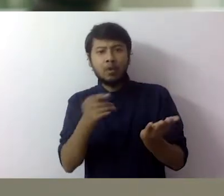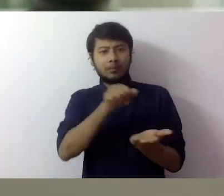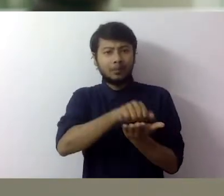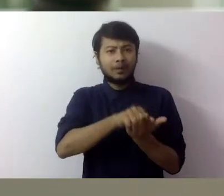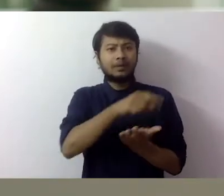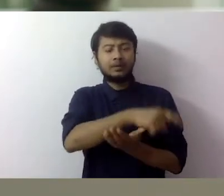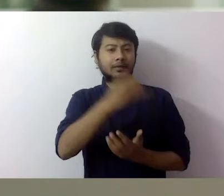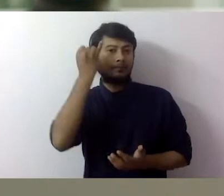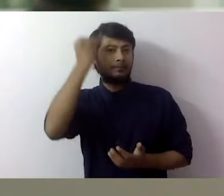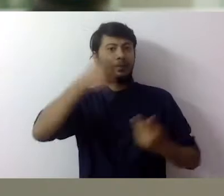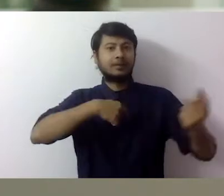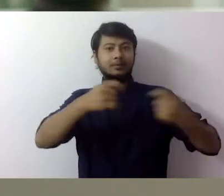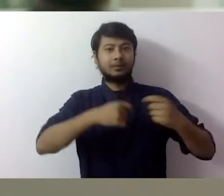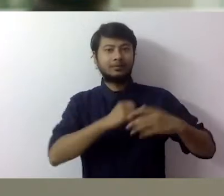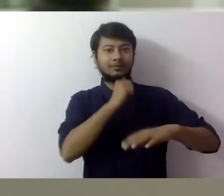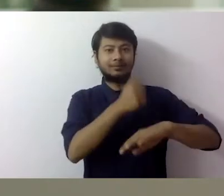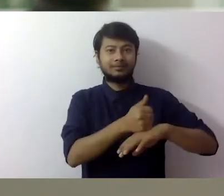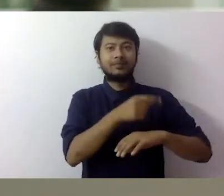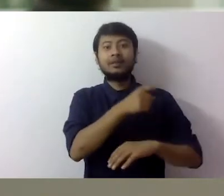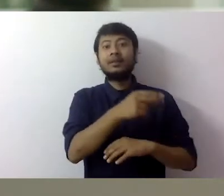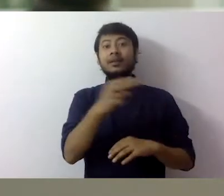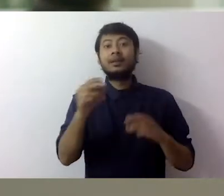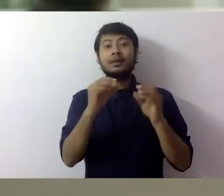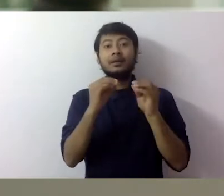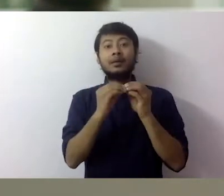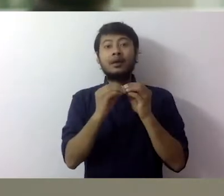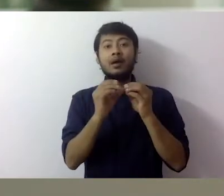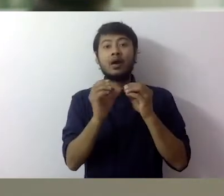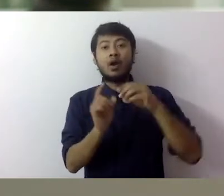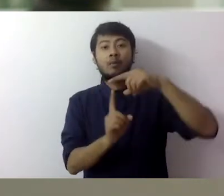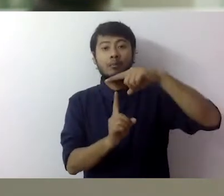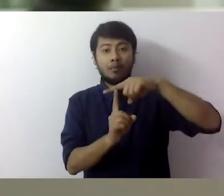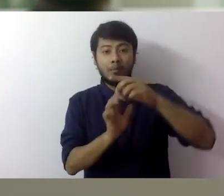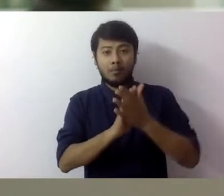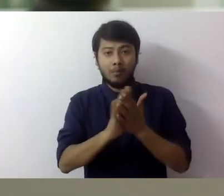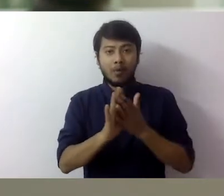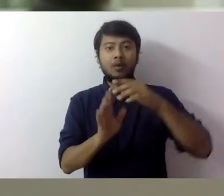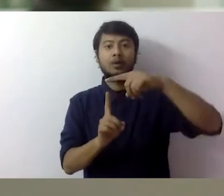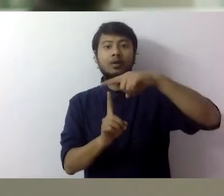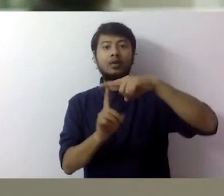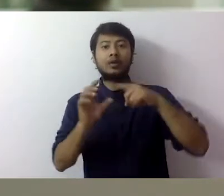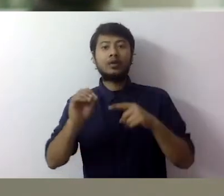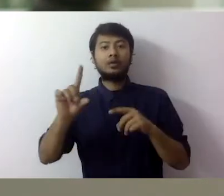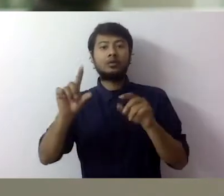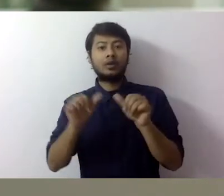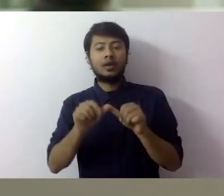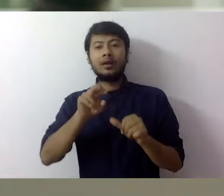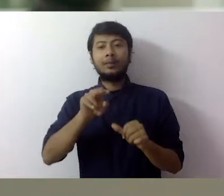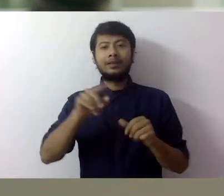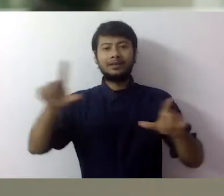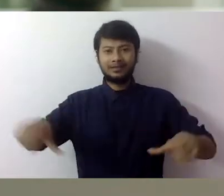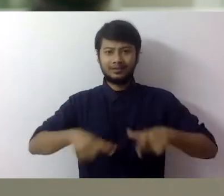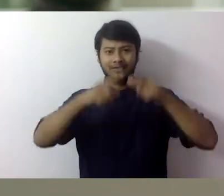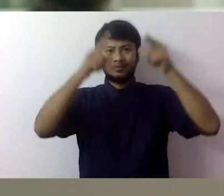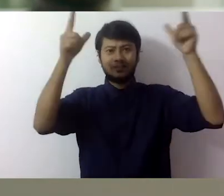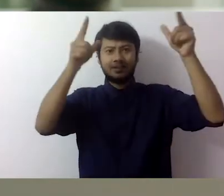in Bengali means under the banyan, and the industry was named after a now lost banyan tree under which the first generation of printers